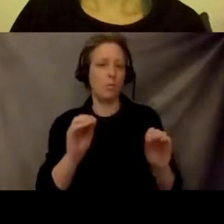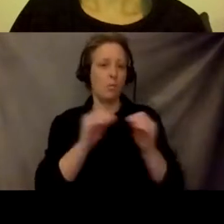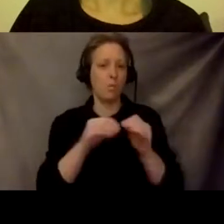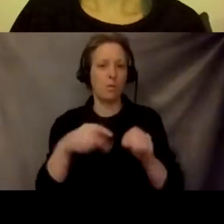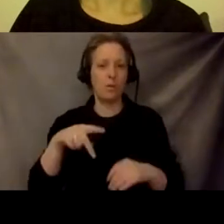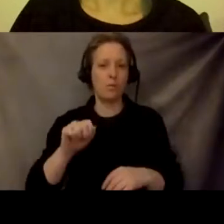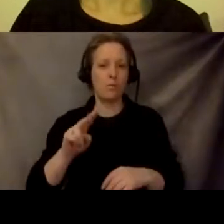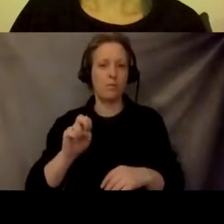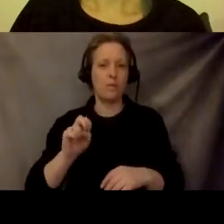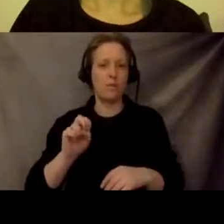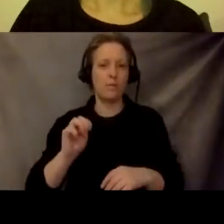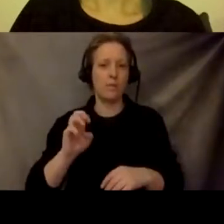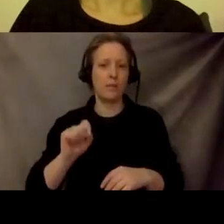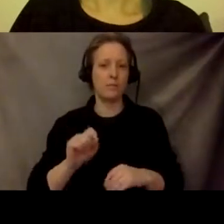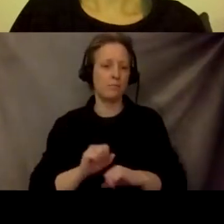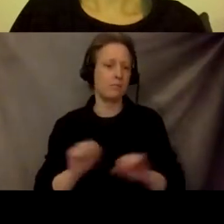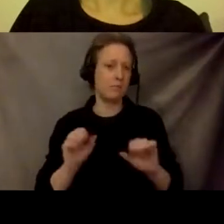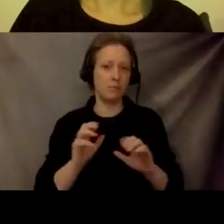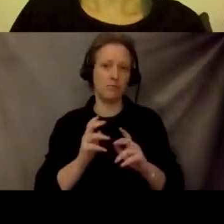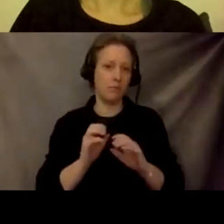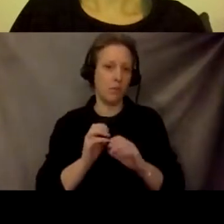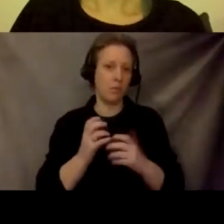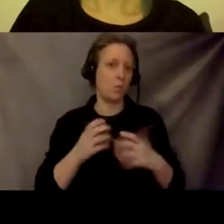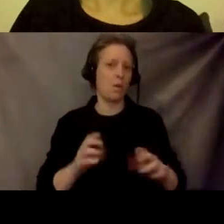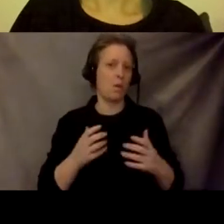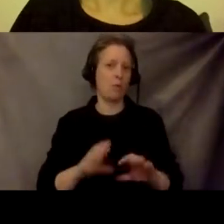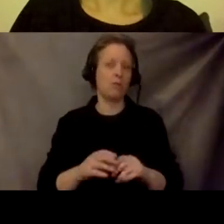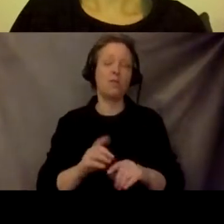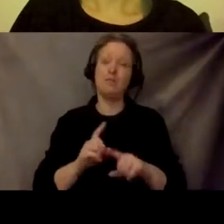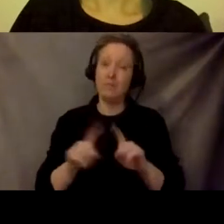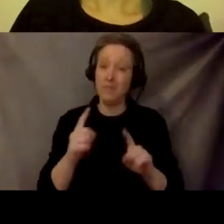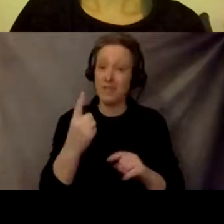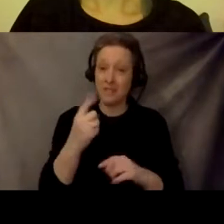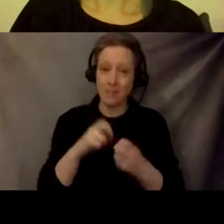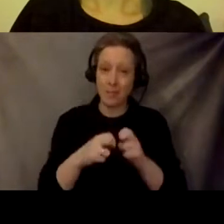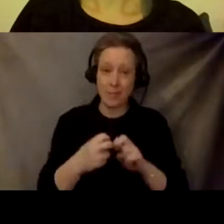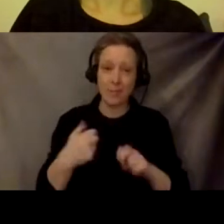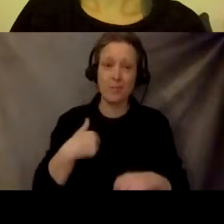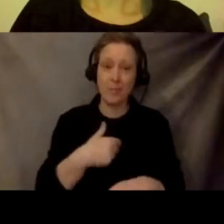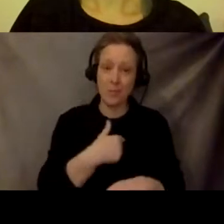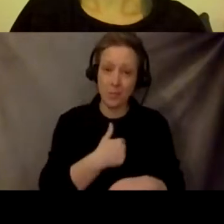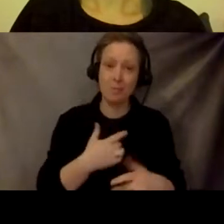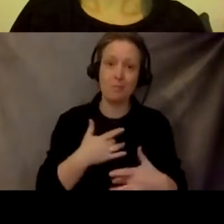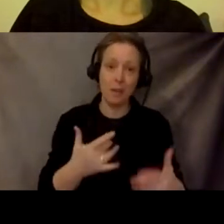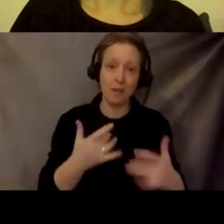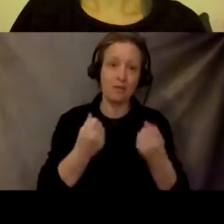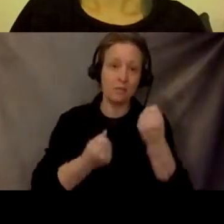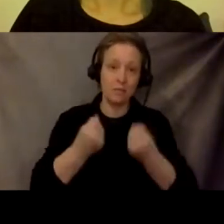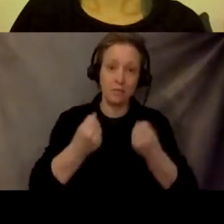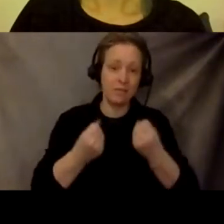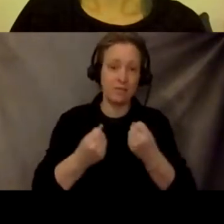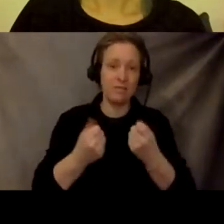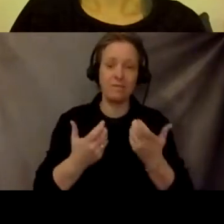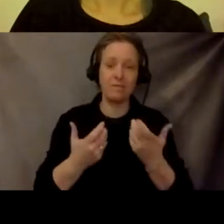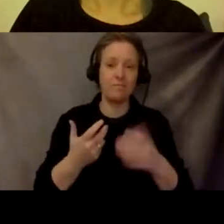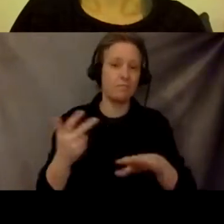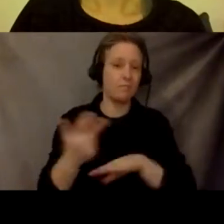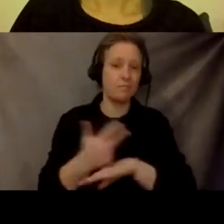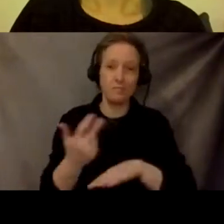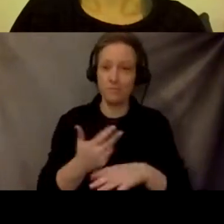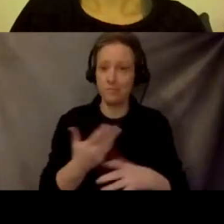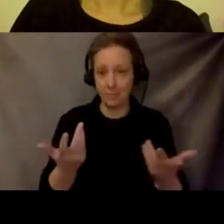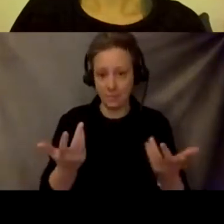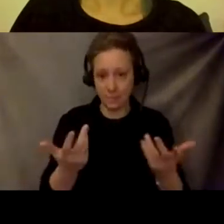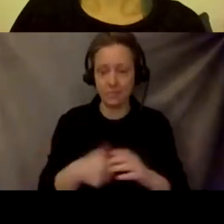that is we are a mobile society, and we saw what happened when COVID hit us. People got real angry about being